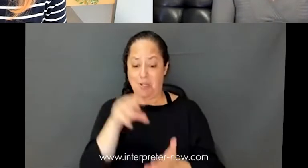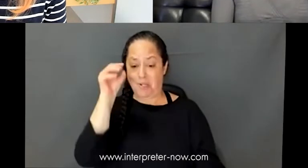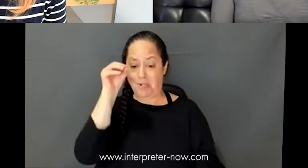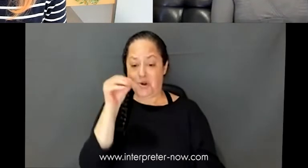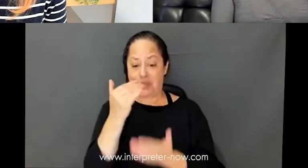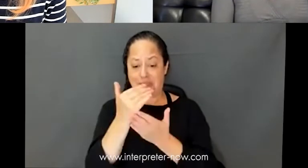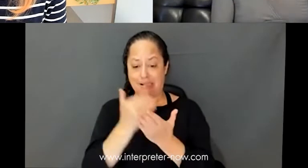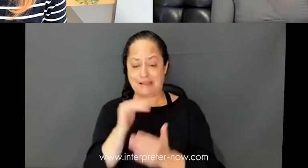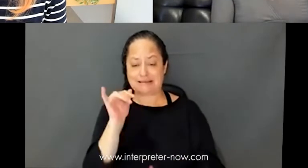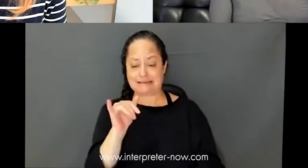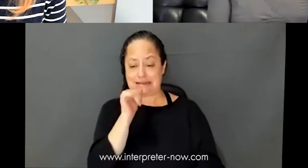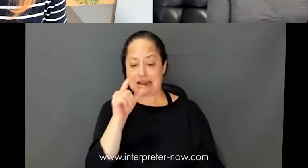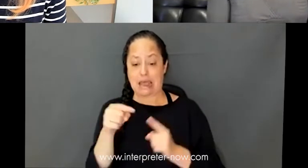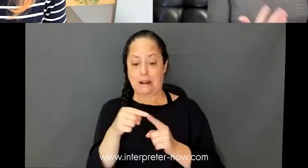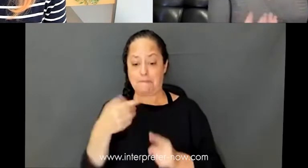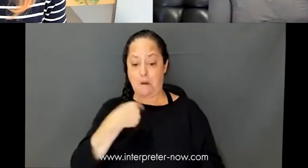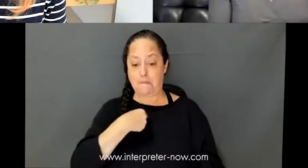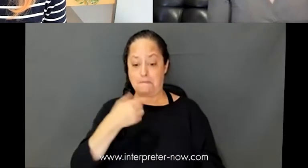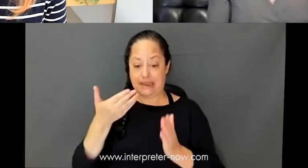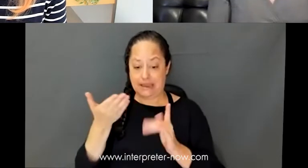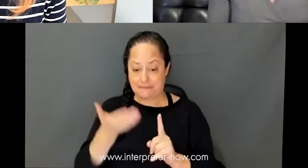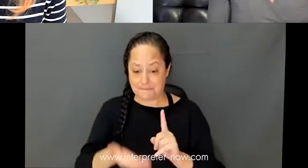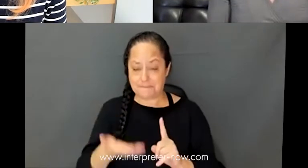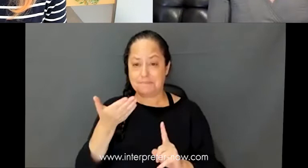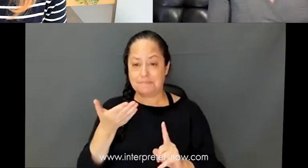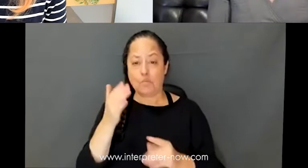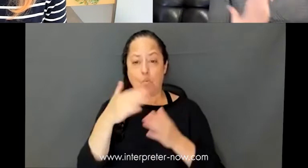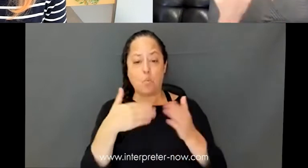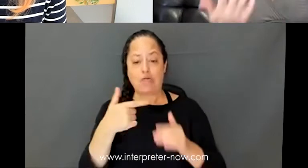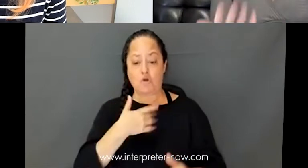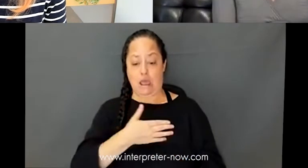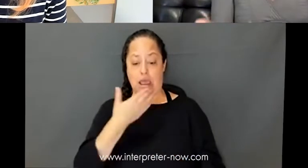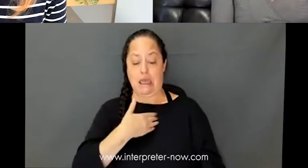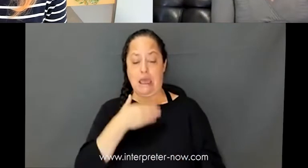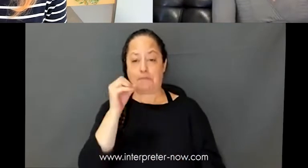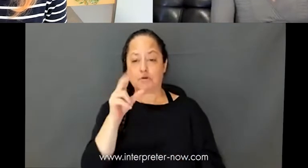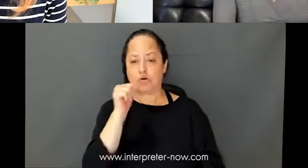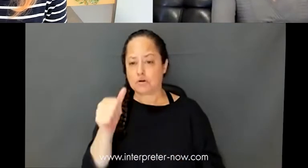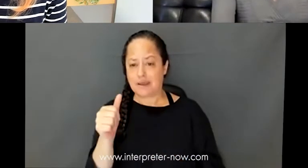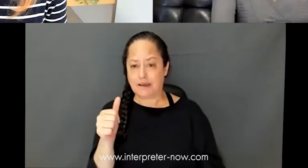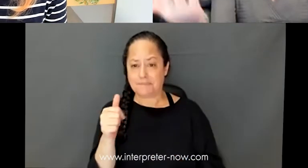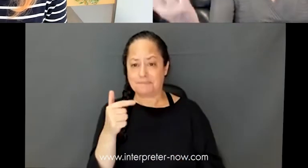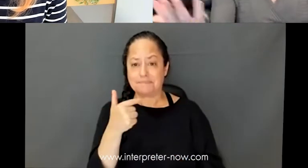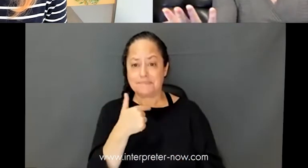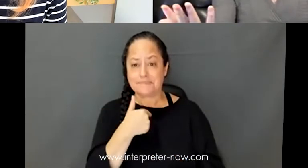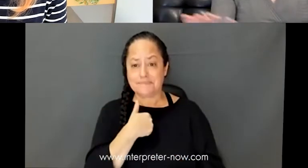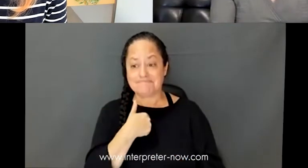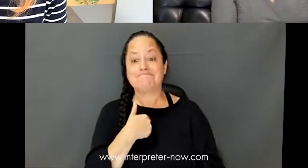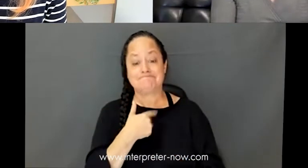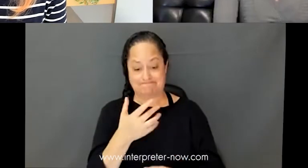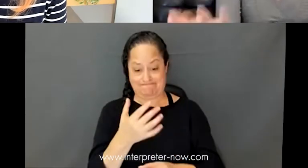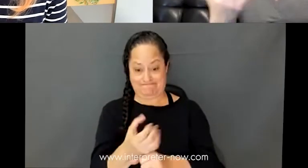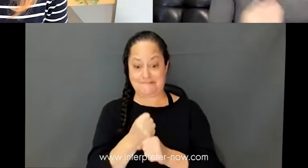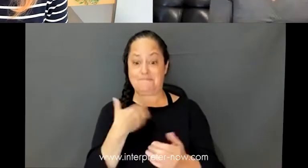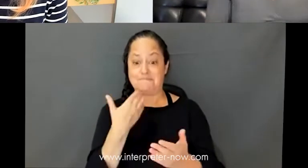it wasn't about me and it wasn't about whether I was happy or not, what do you know? I got to be happy.